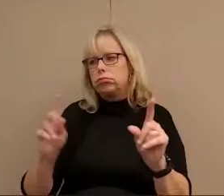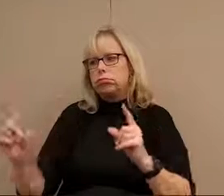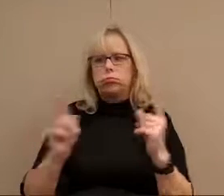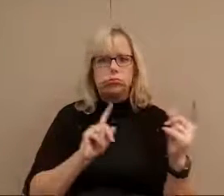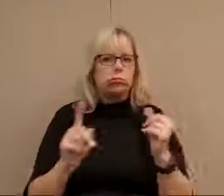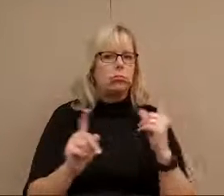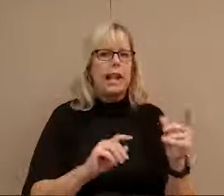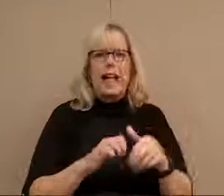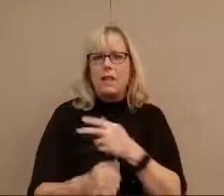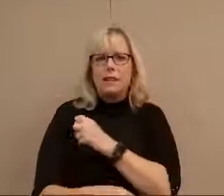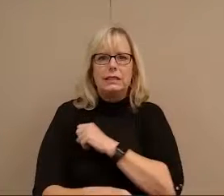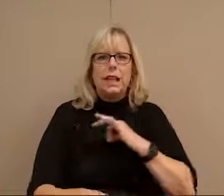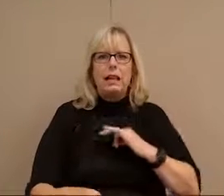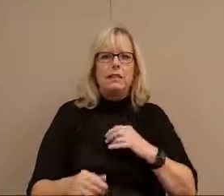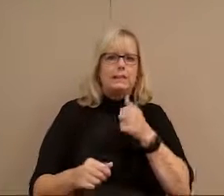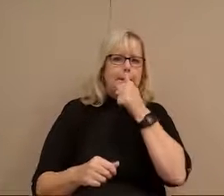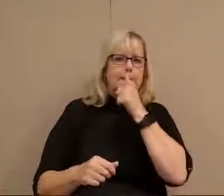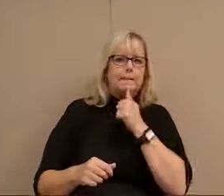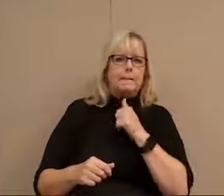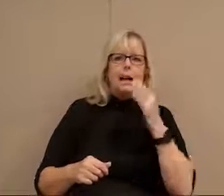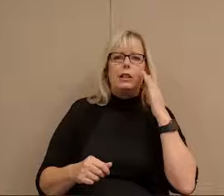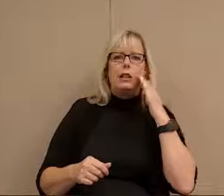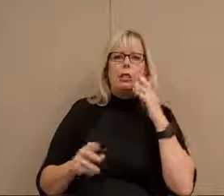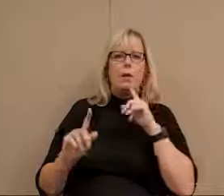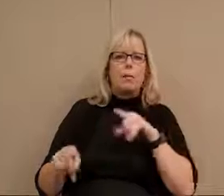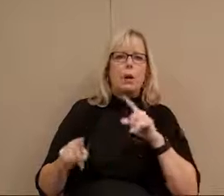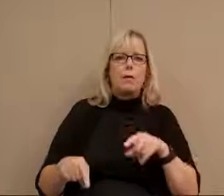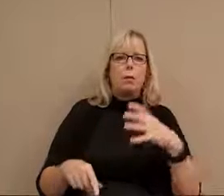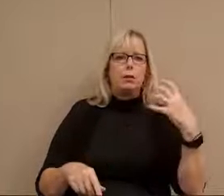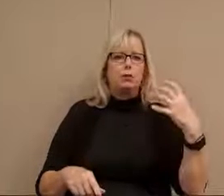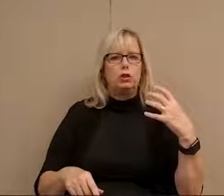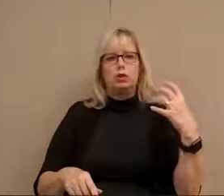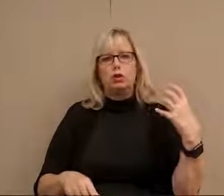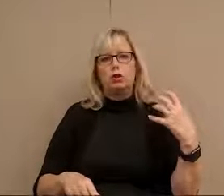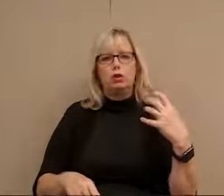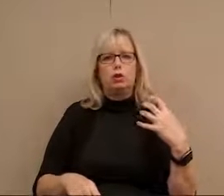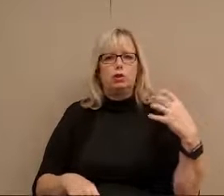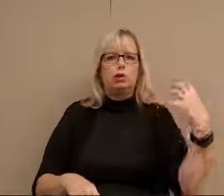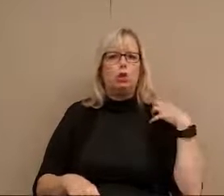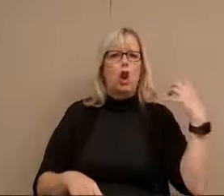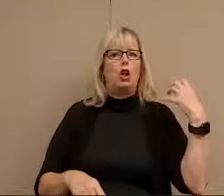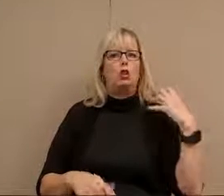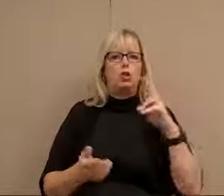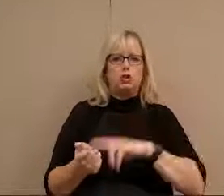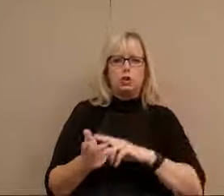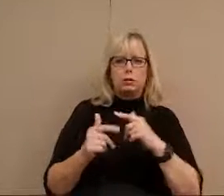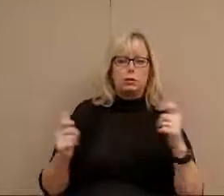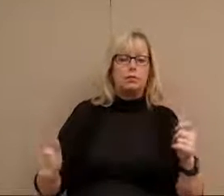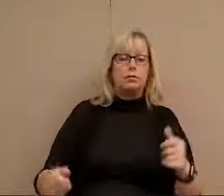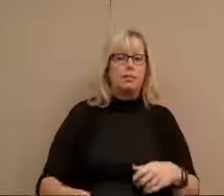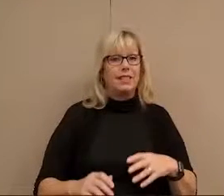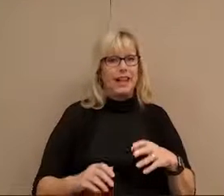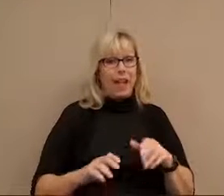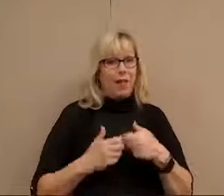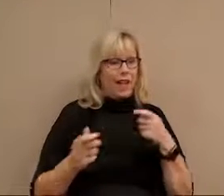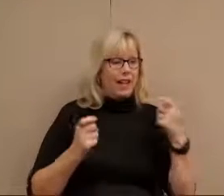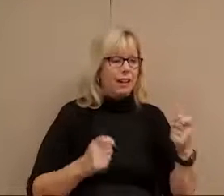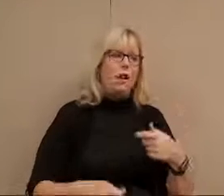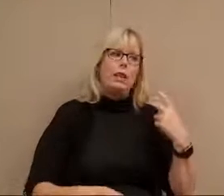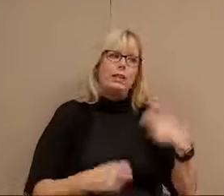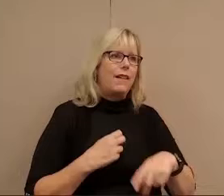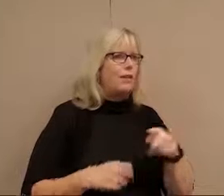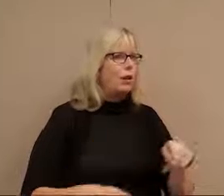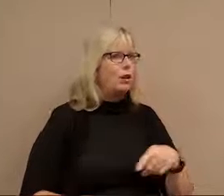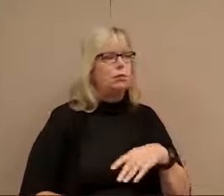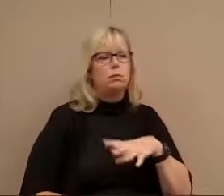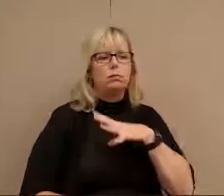staff holding up? I know you get reports from your charge nurses and stuff. How are they holding up? It's tough. It's tough. They're burned